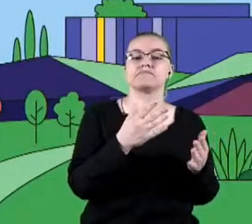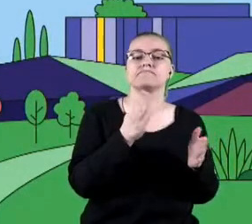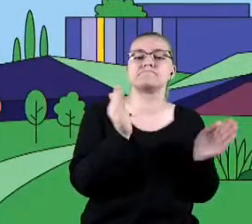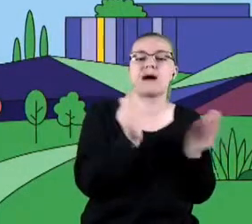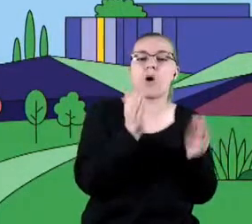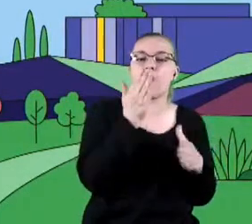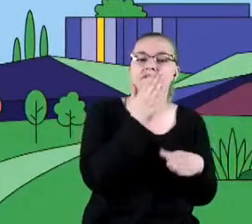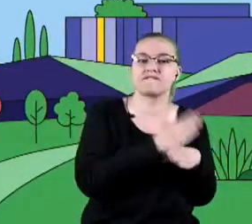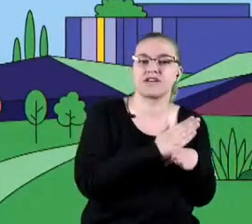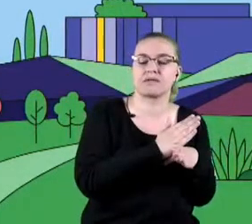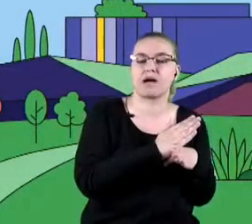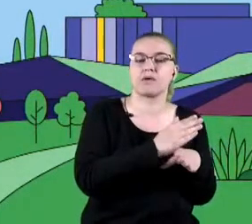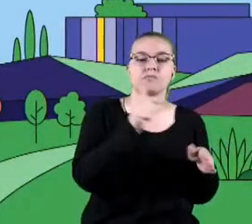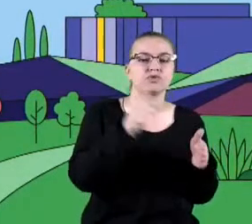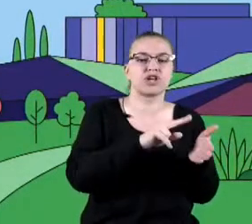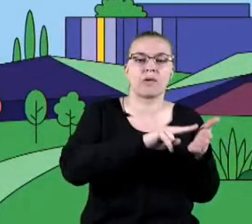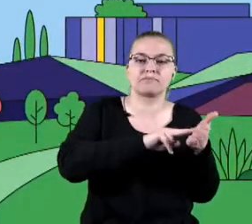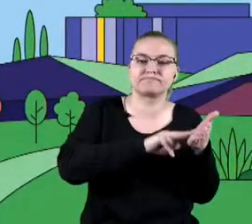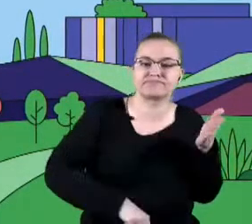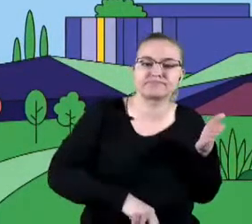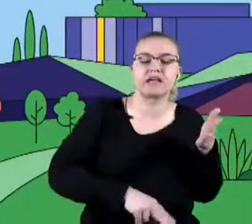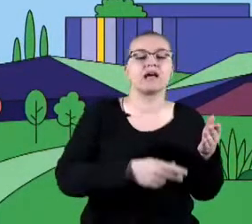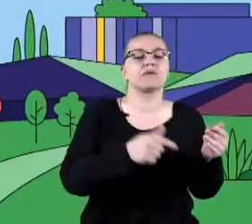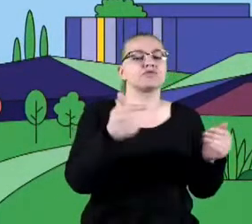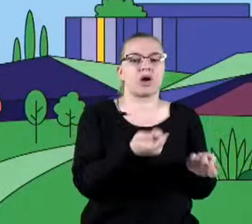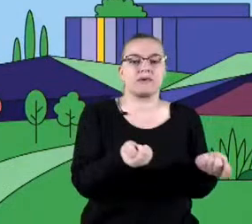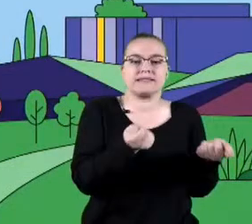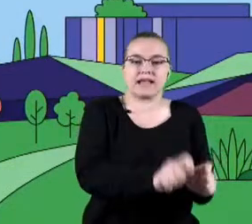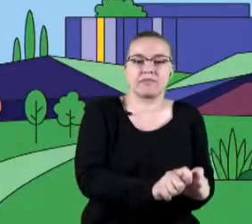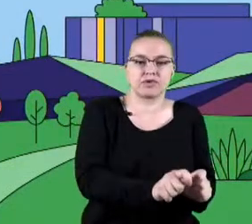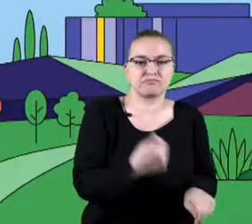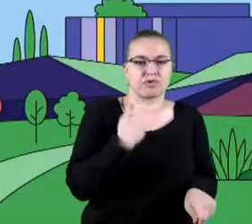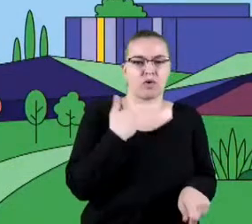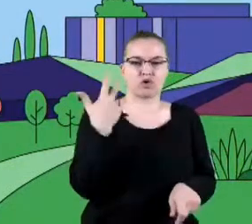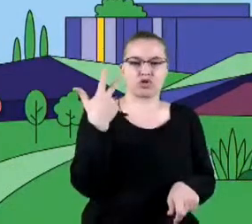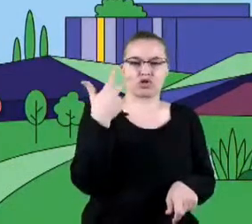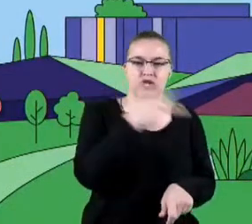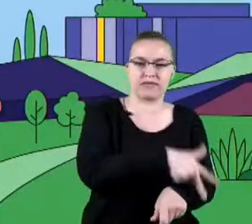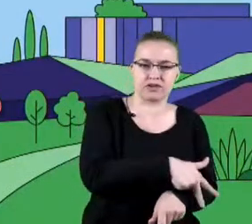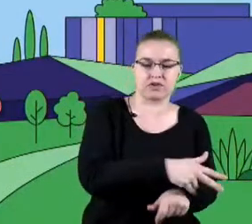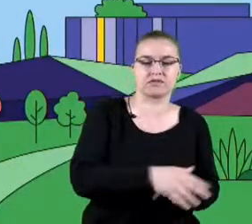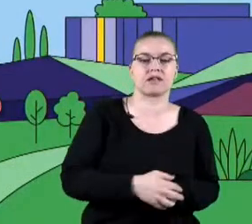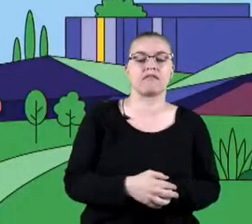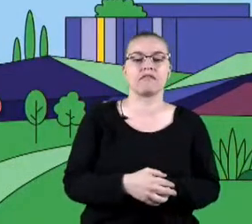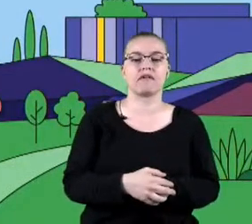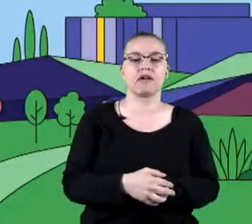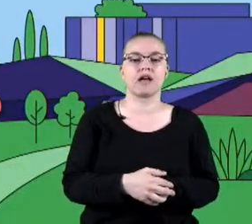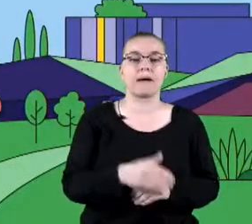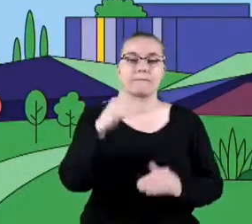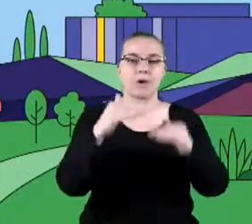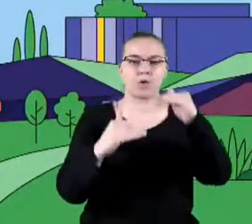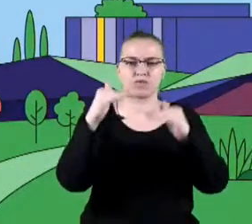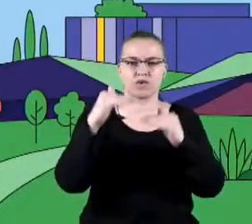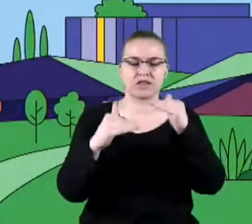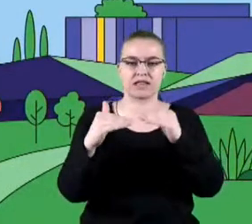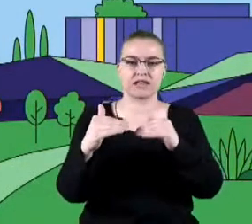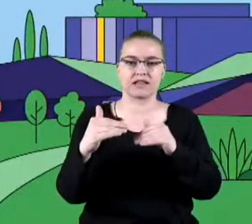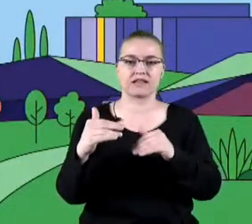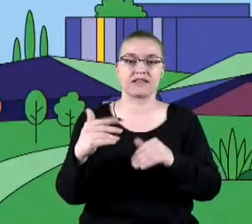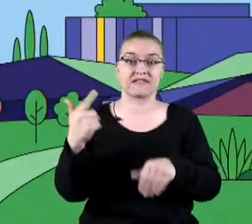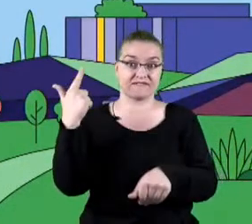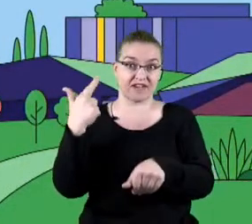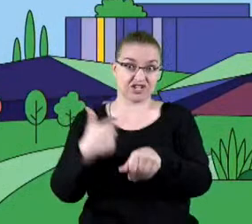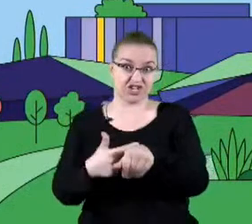really close, comes to about 3,074 units, as compared to about 20,000 businesses that